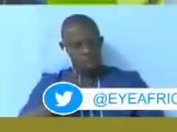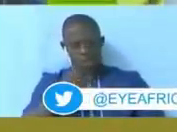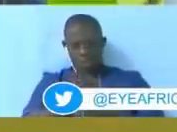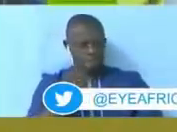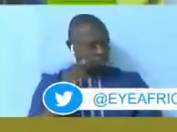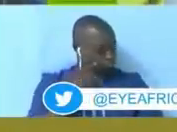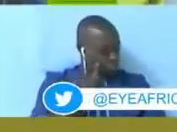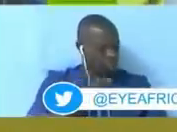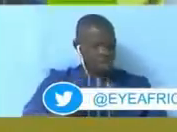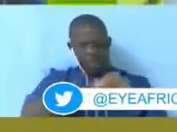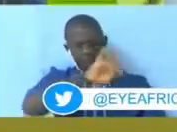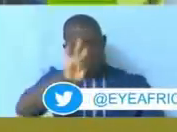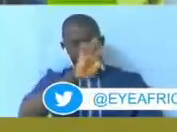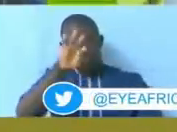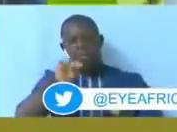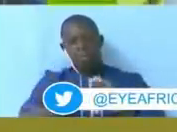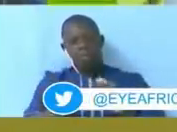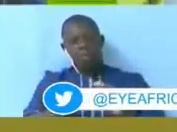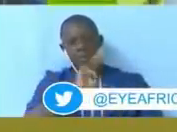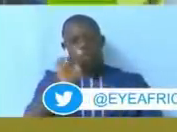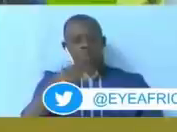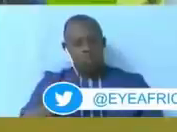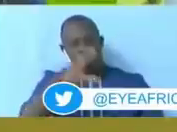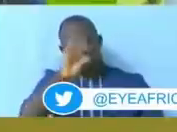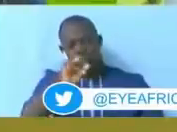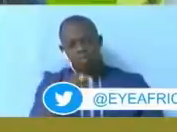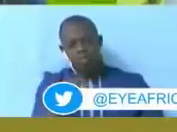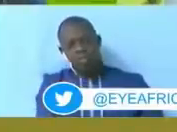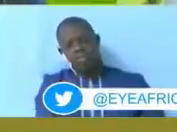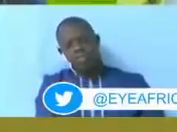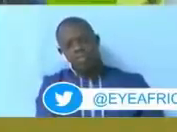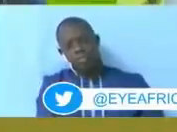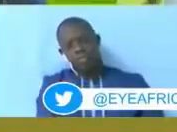family. My